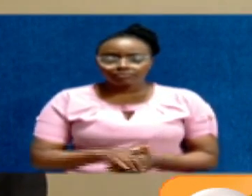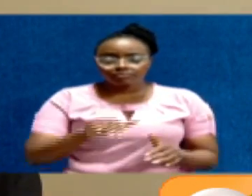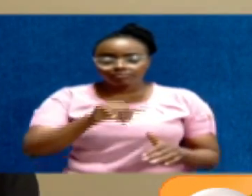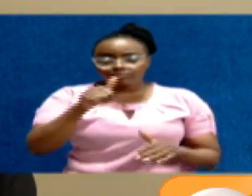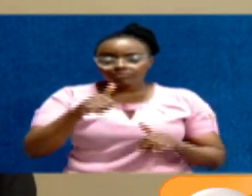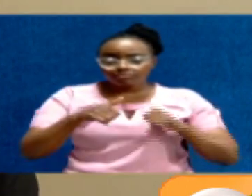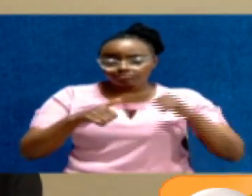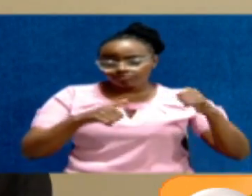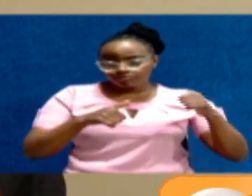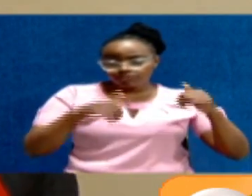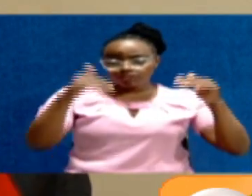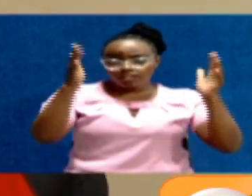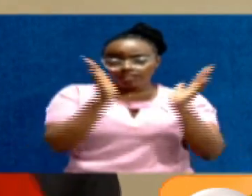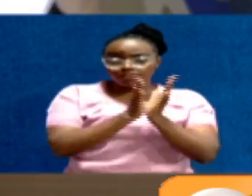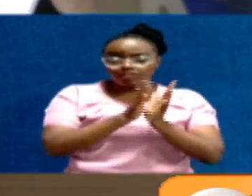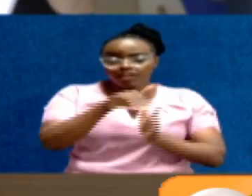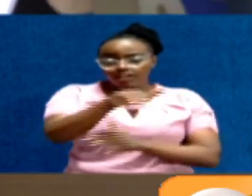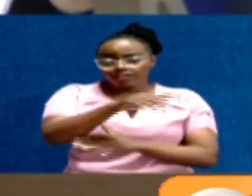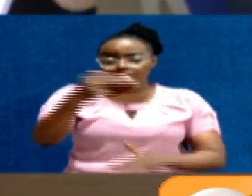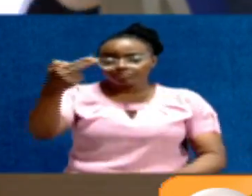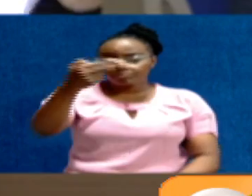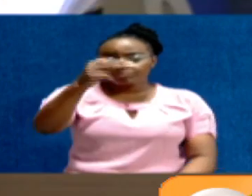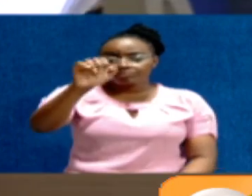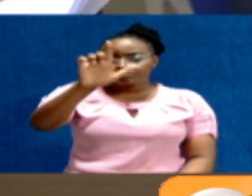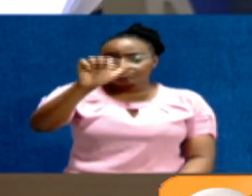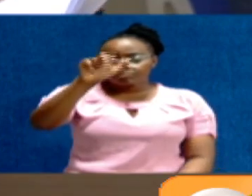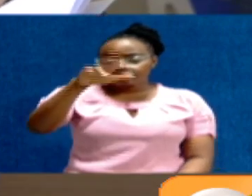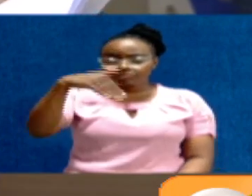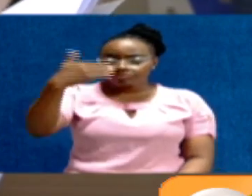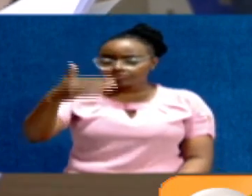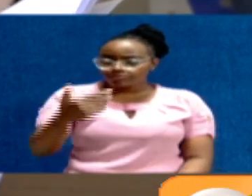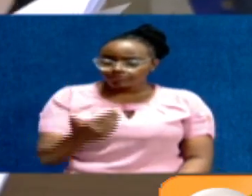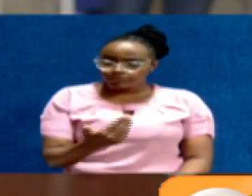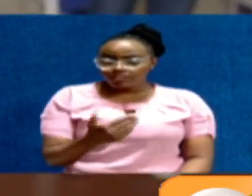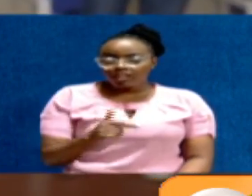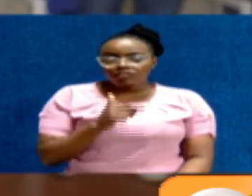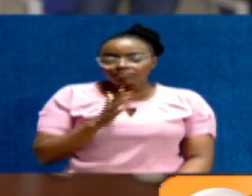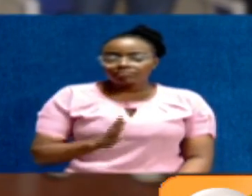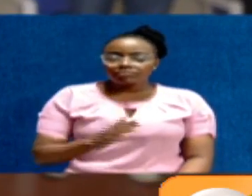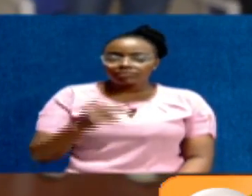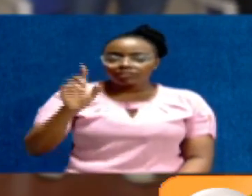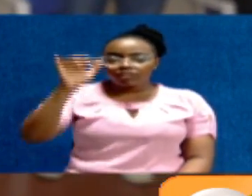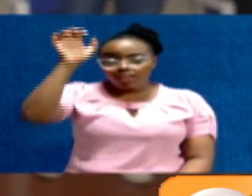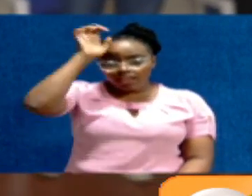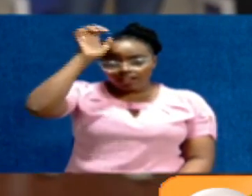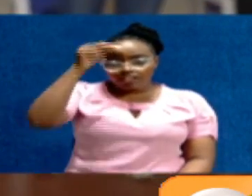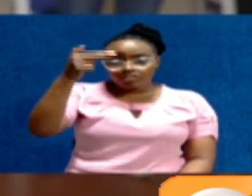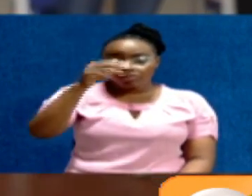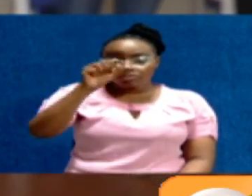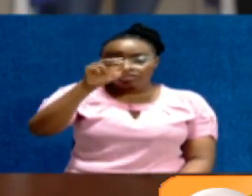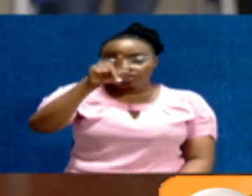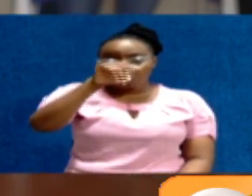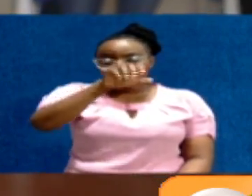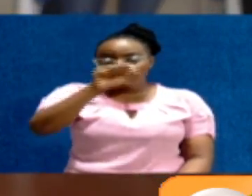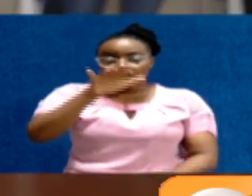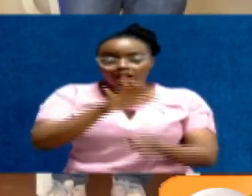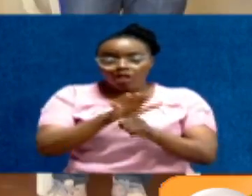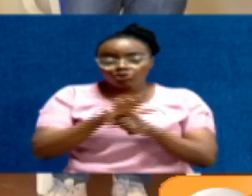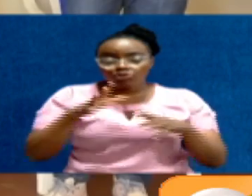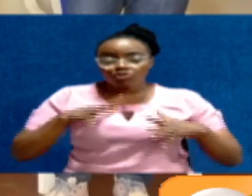On the other side of the Rift Valley, Helen Koech is a frequent client of the Eldoret Hospice. She is one of thousands